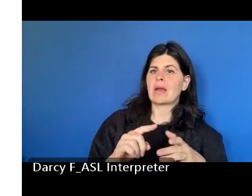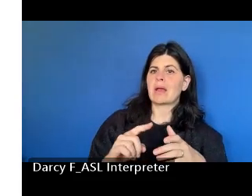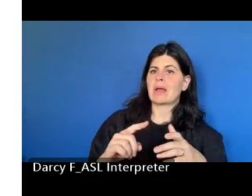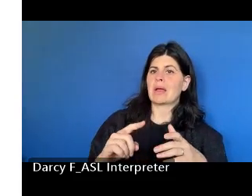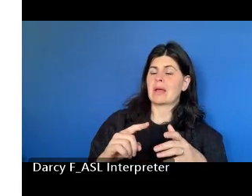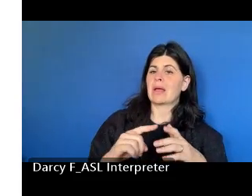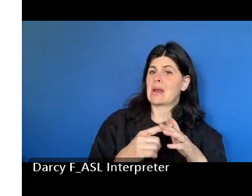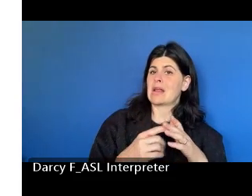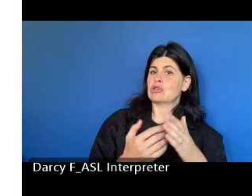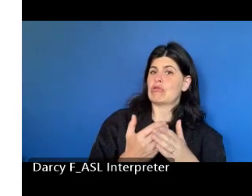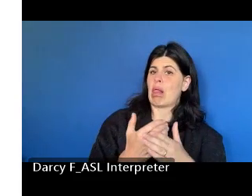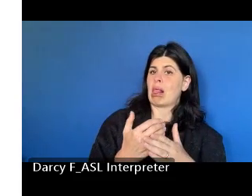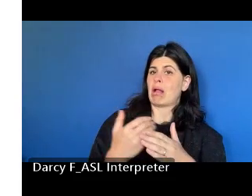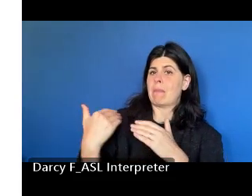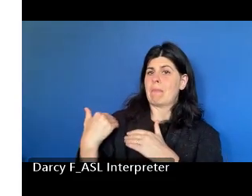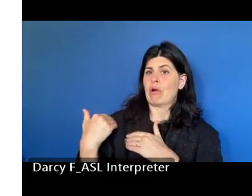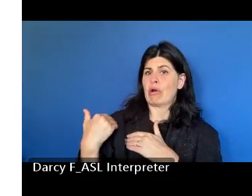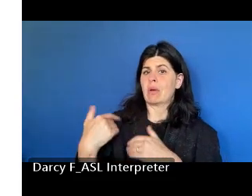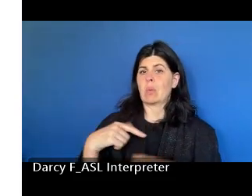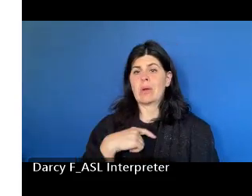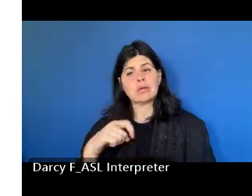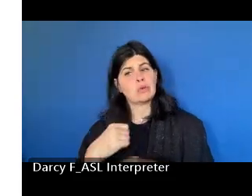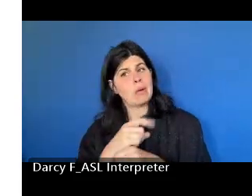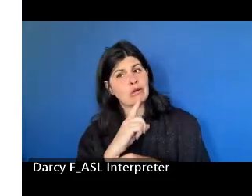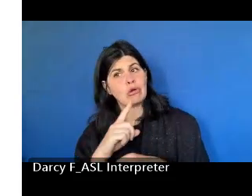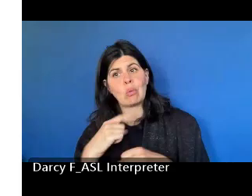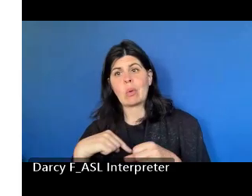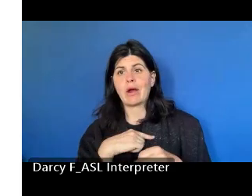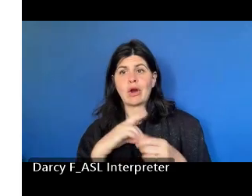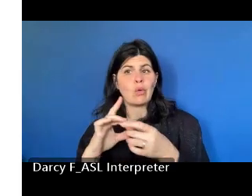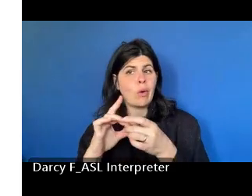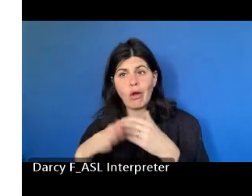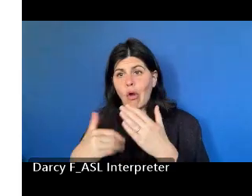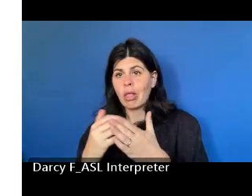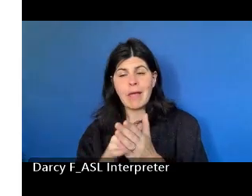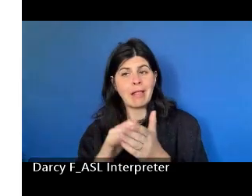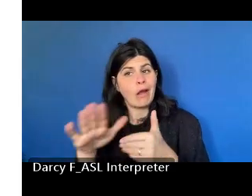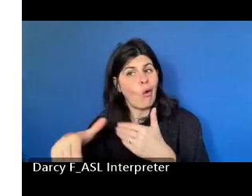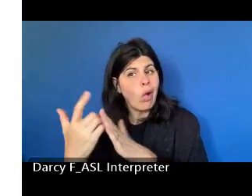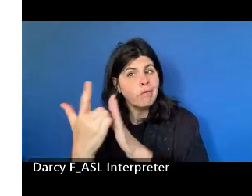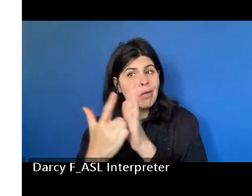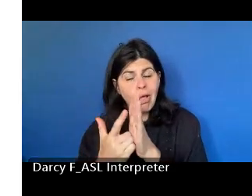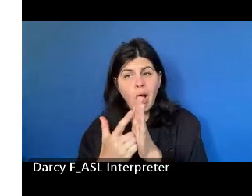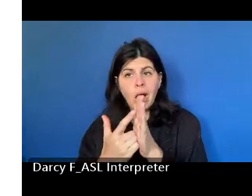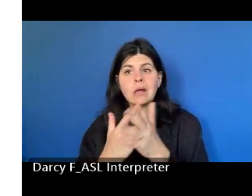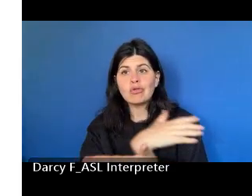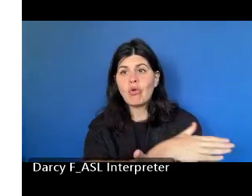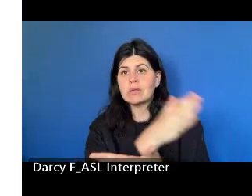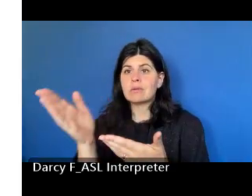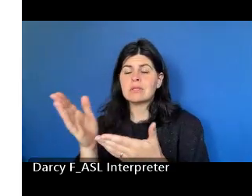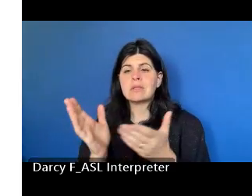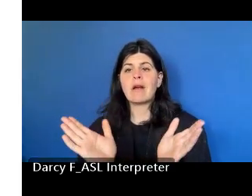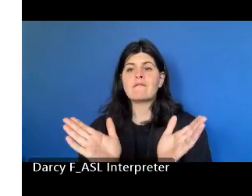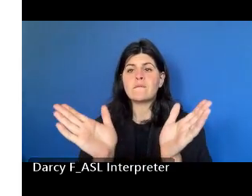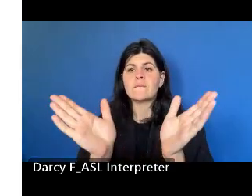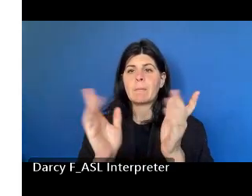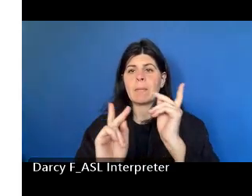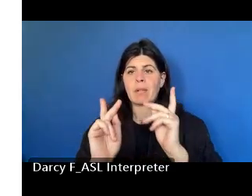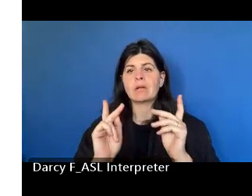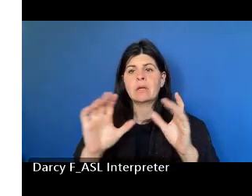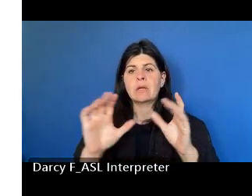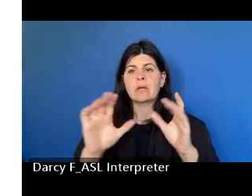make sure we're coordinating all of that, like all the new laws across the board that are pushing people into electrical. And we